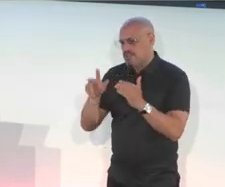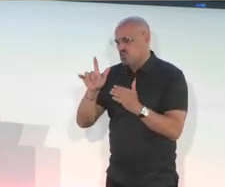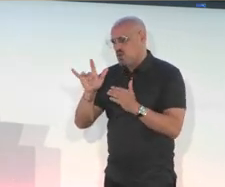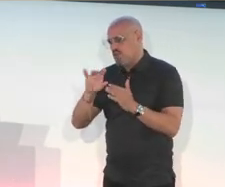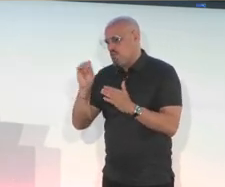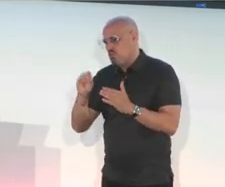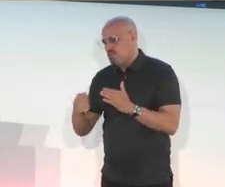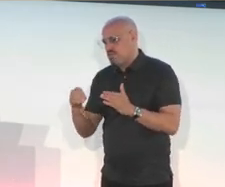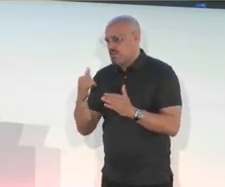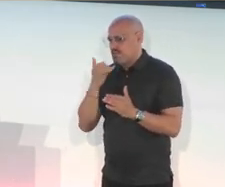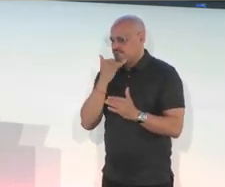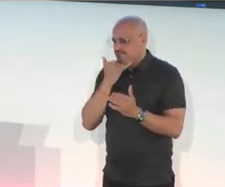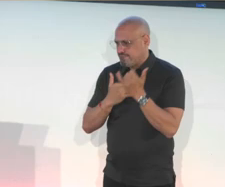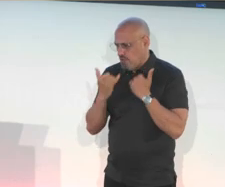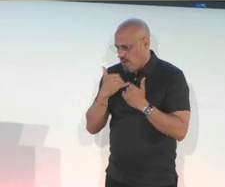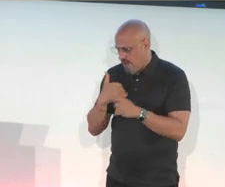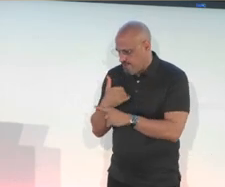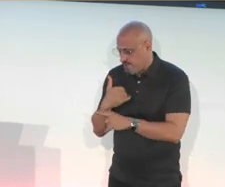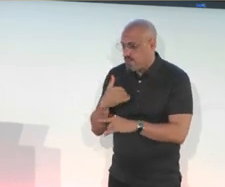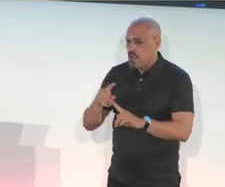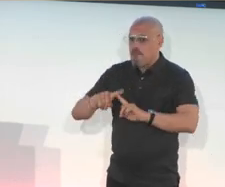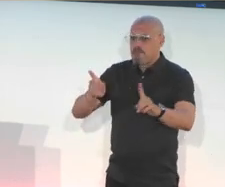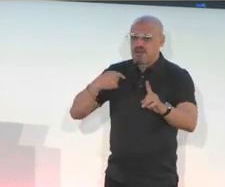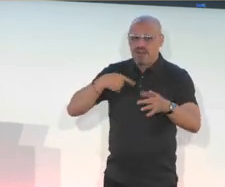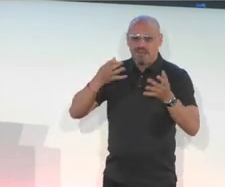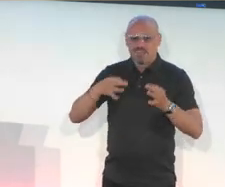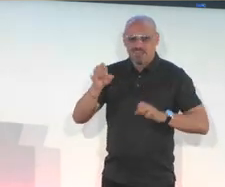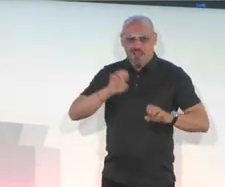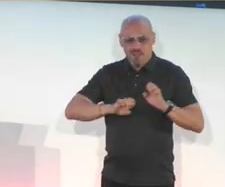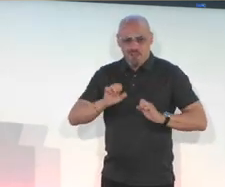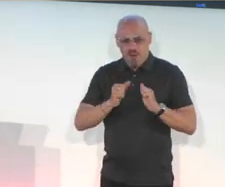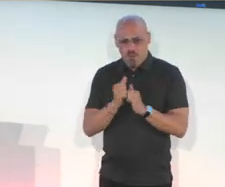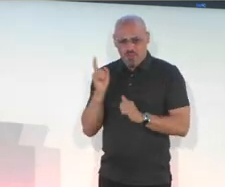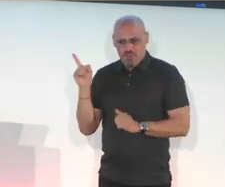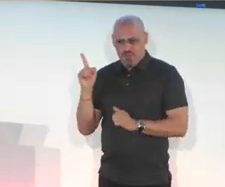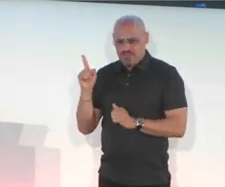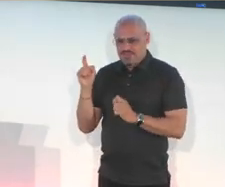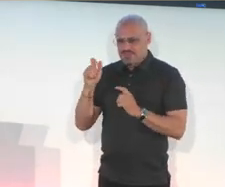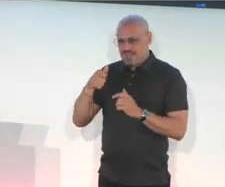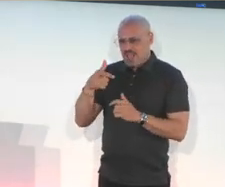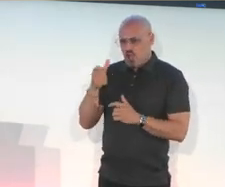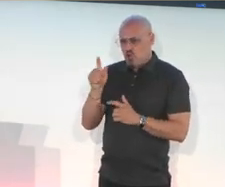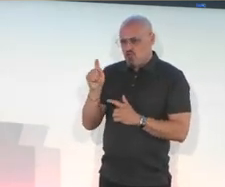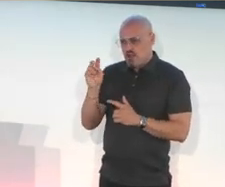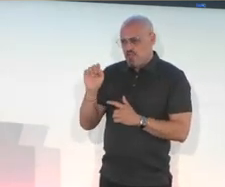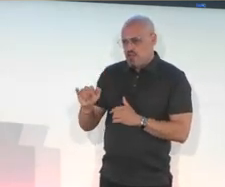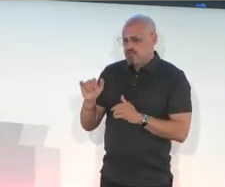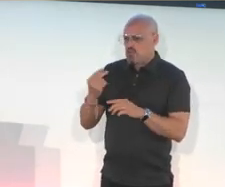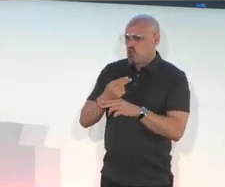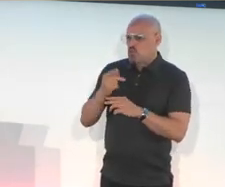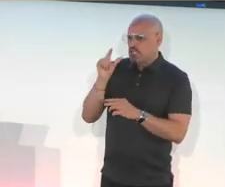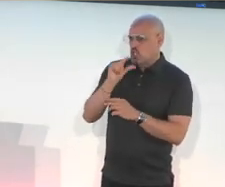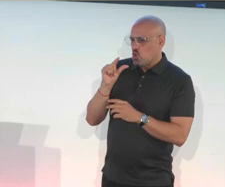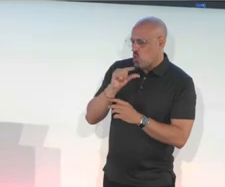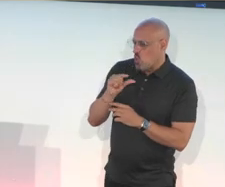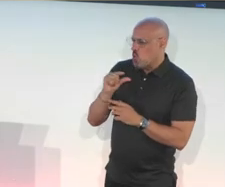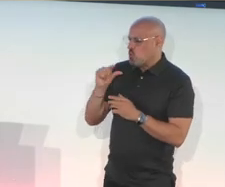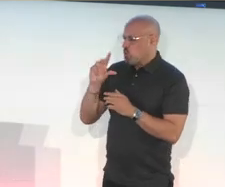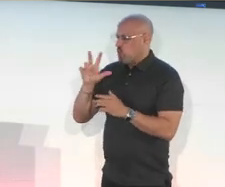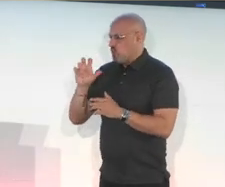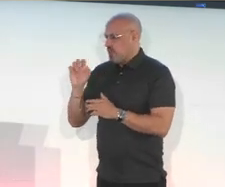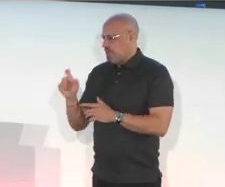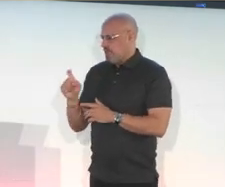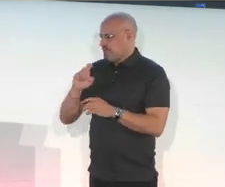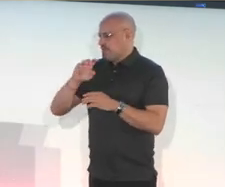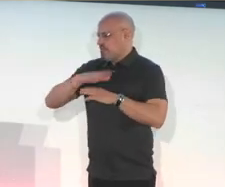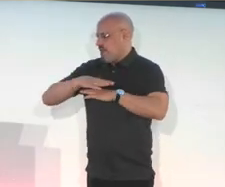rate. However, I decided to experiment with this algorithm using a Google Pixel 3a mobile phone, and